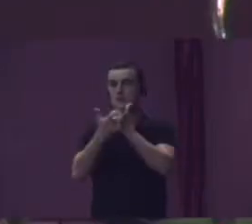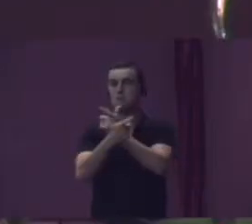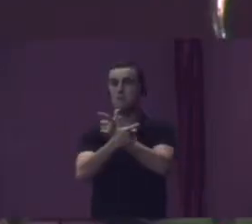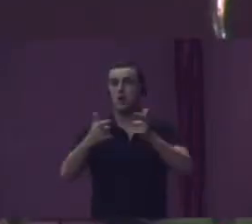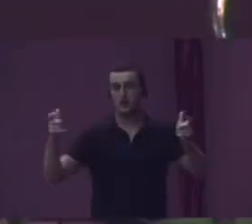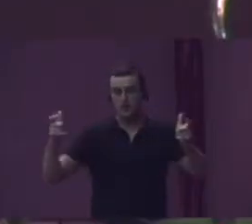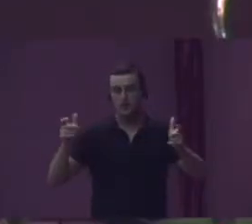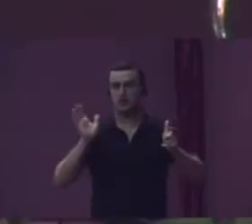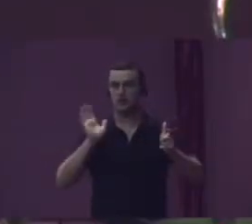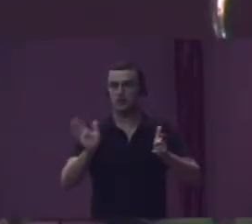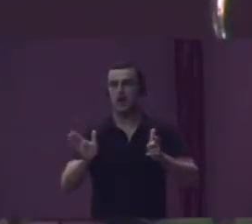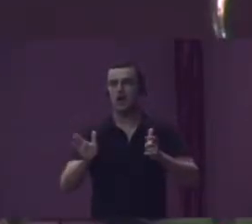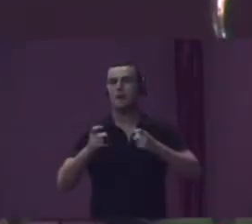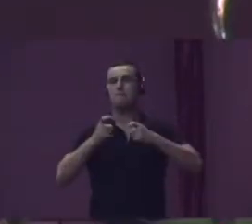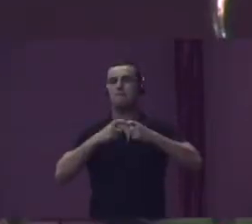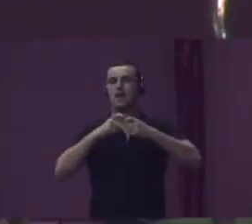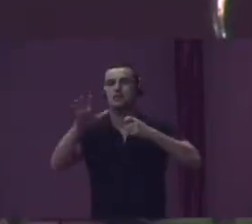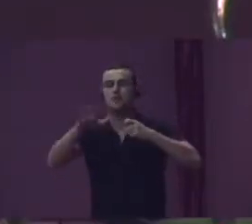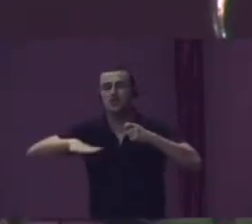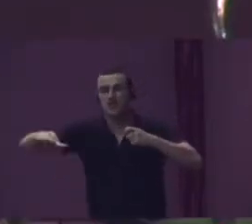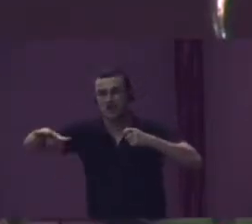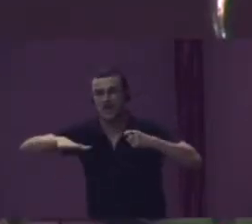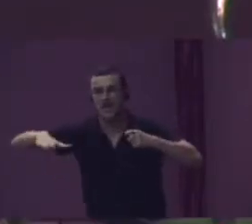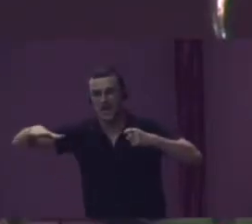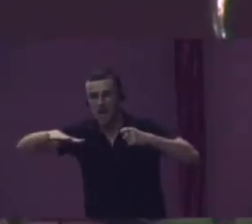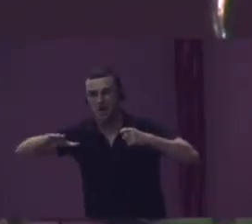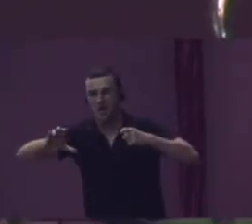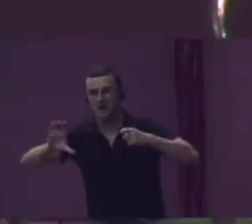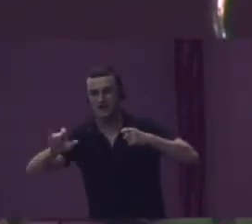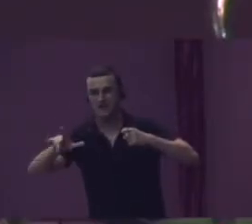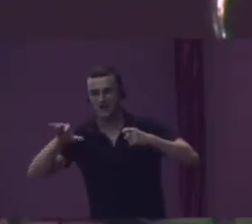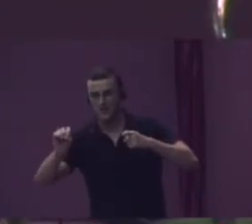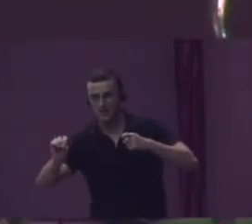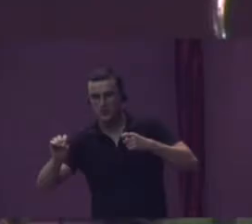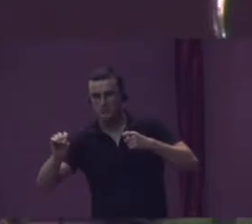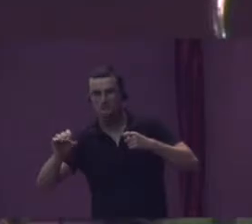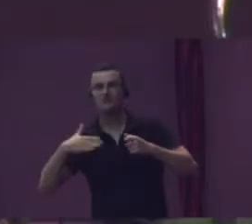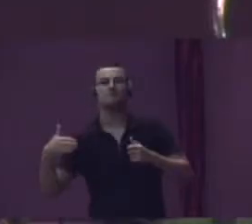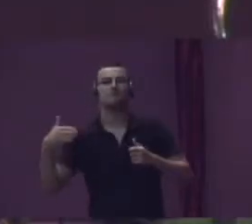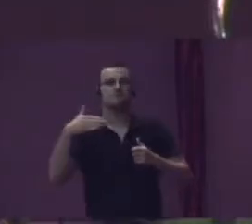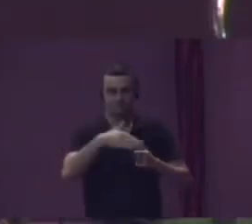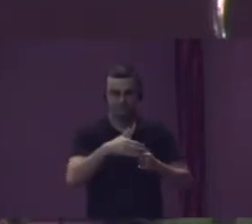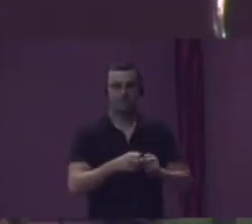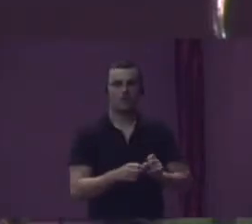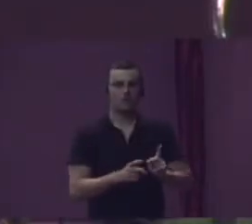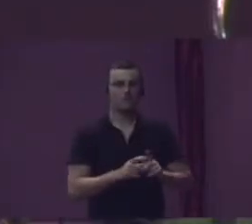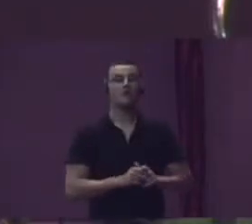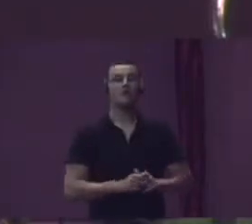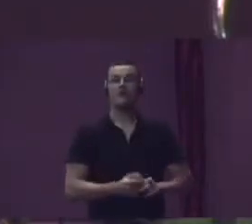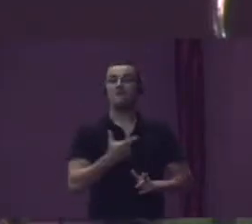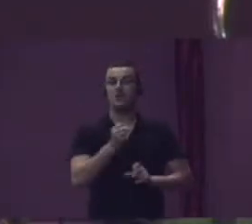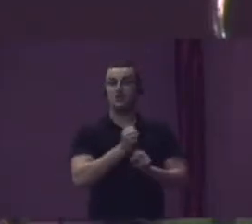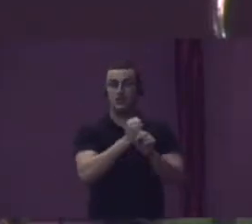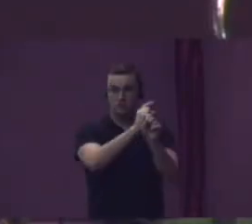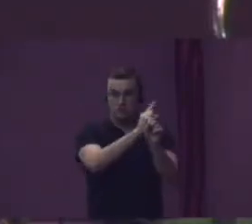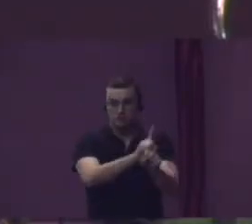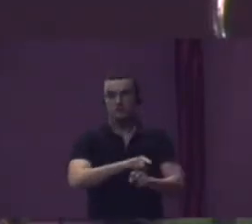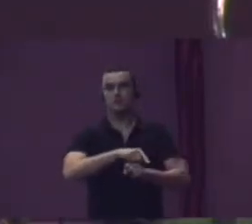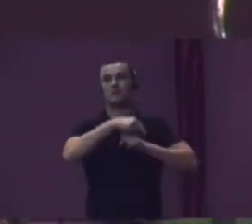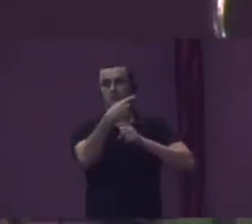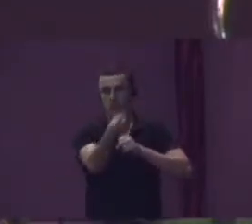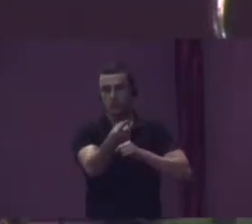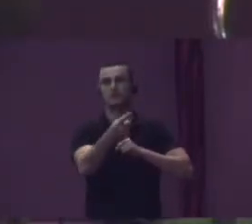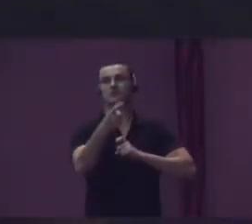hospital setting. 20 years later, the midwife had disappeared and the number of physicians had almost tripled.